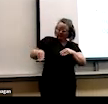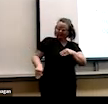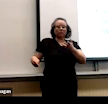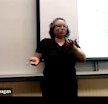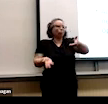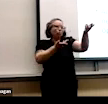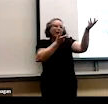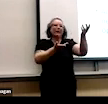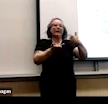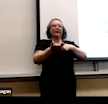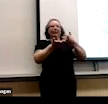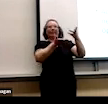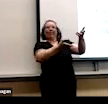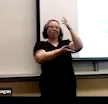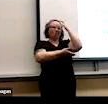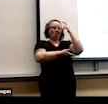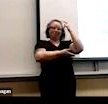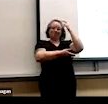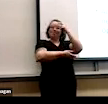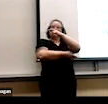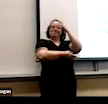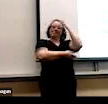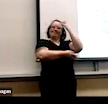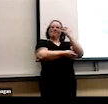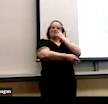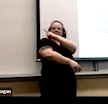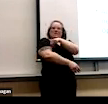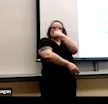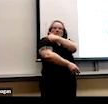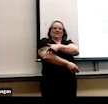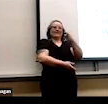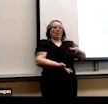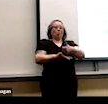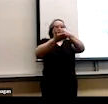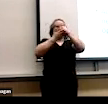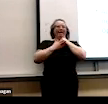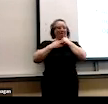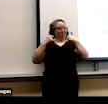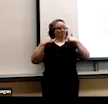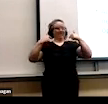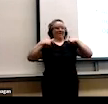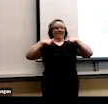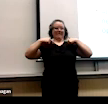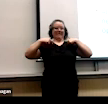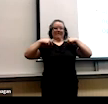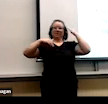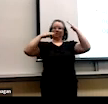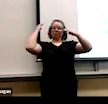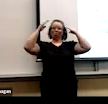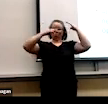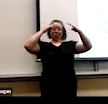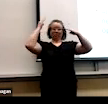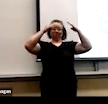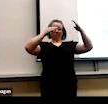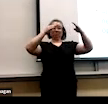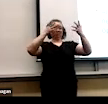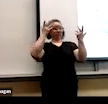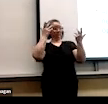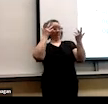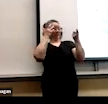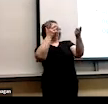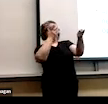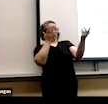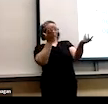be. But you can also imagine that that might be really helpful to the adult provider. I'm picking up care from this patient, for this patient. And if you as the